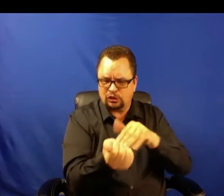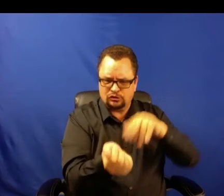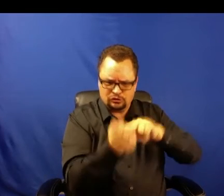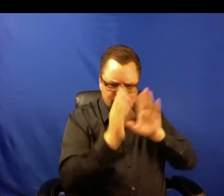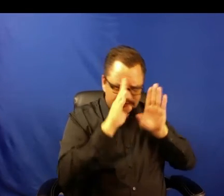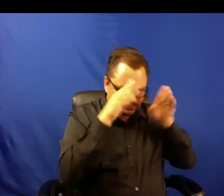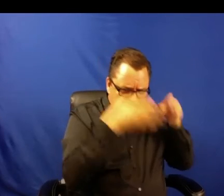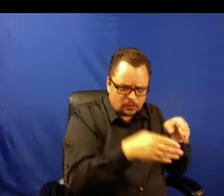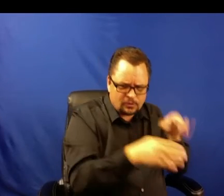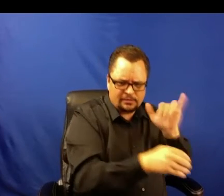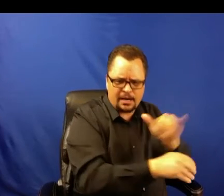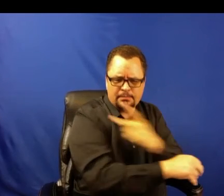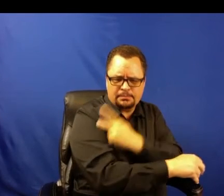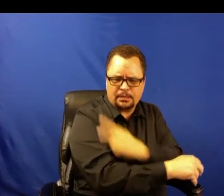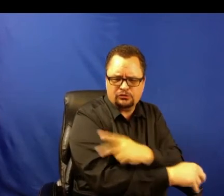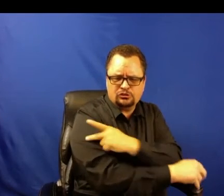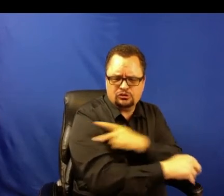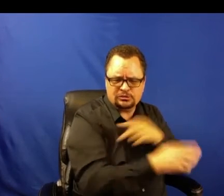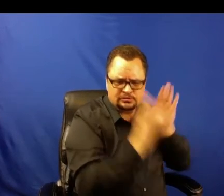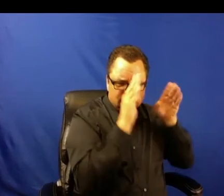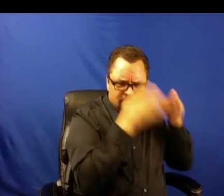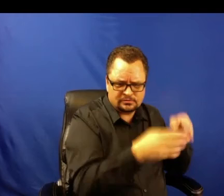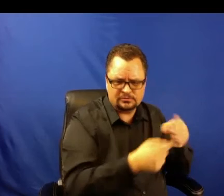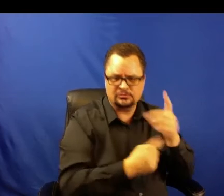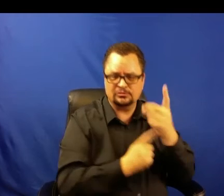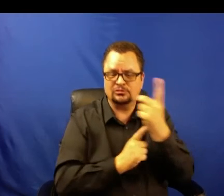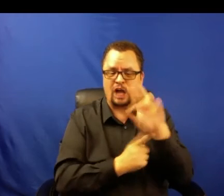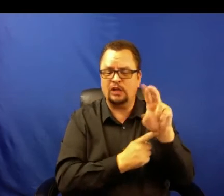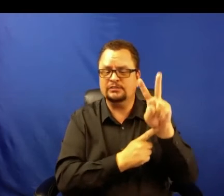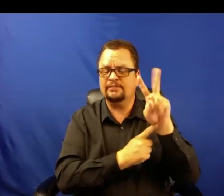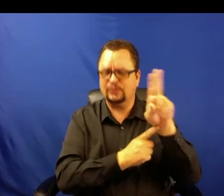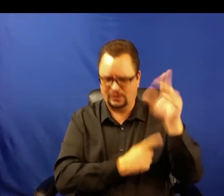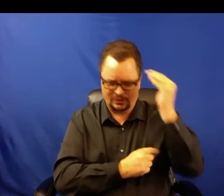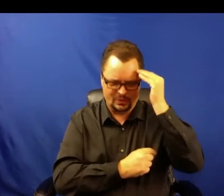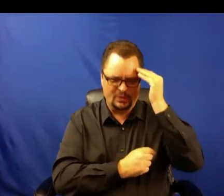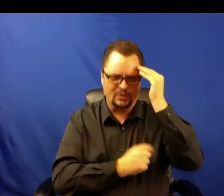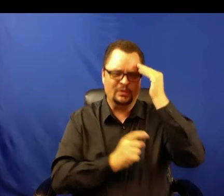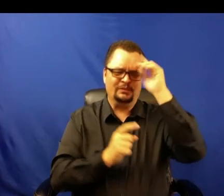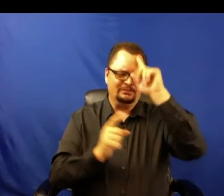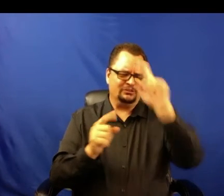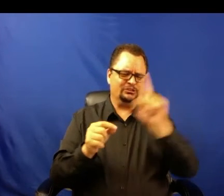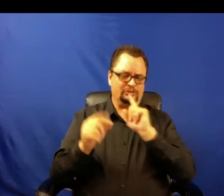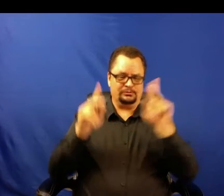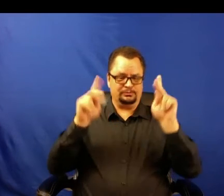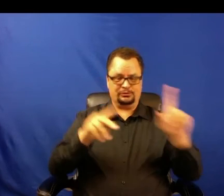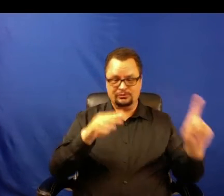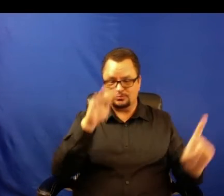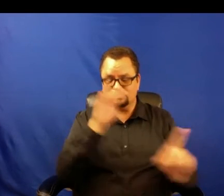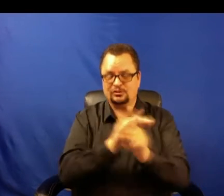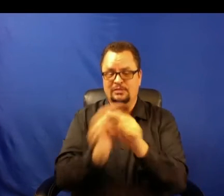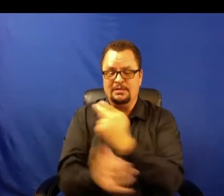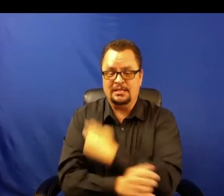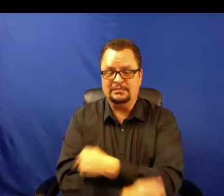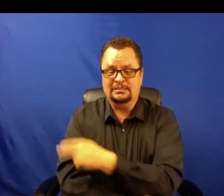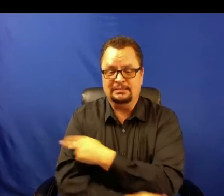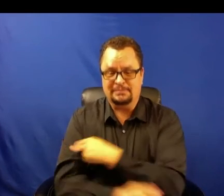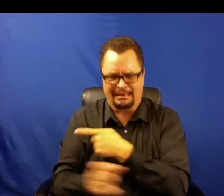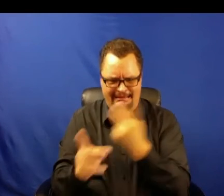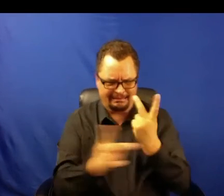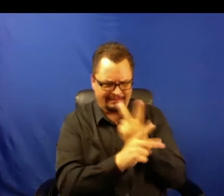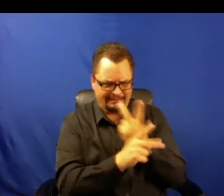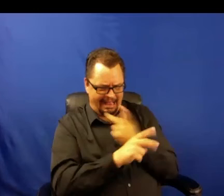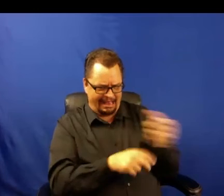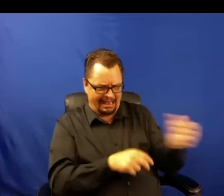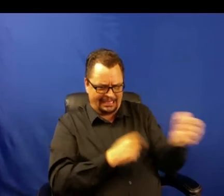And so we want you to recognize if you're having chest pain or you think you may have a stroke, you're going to deliver your baby,